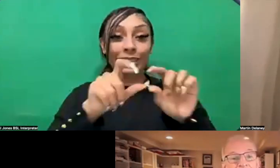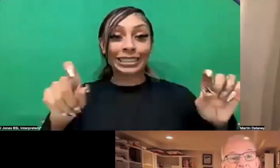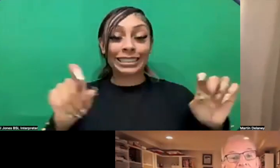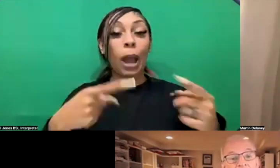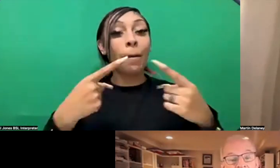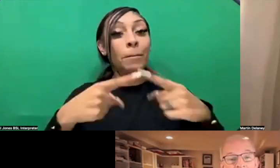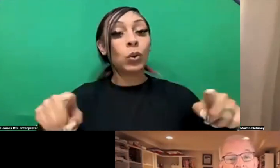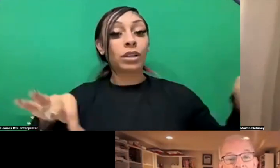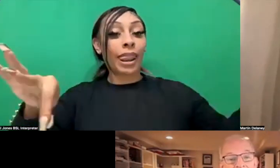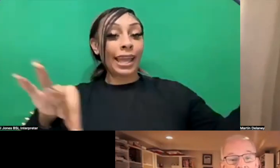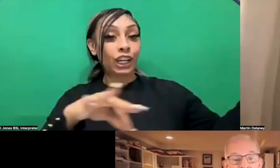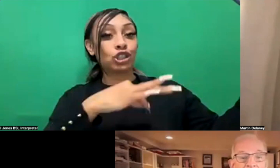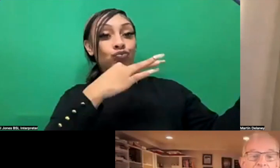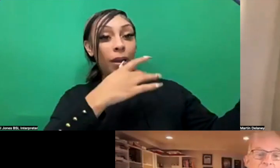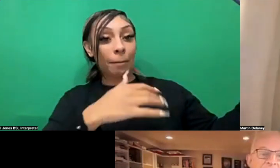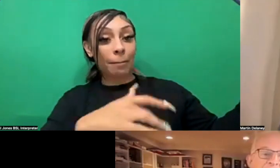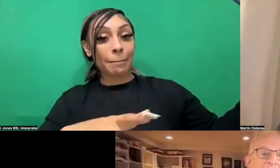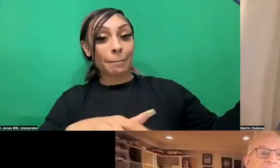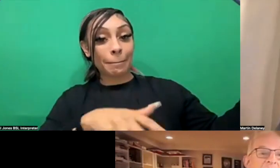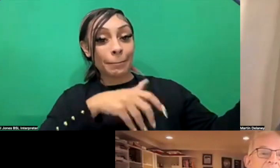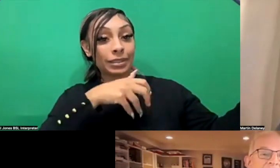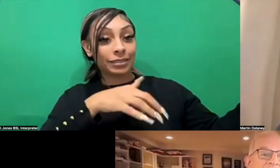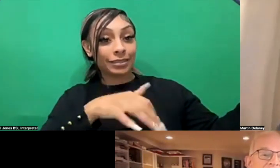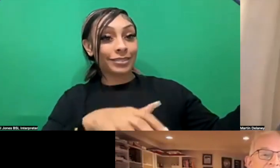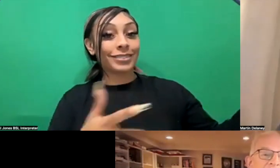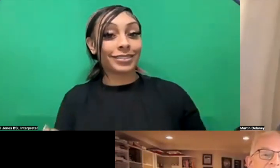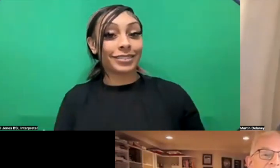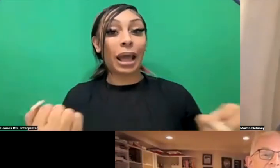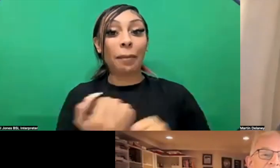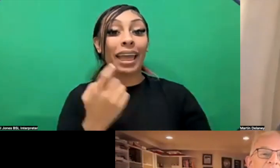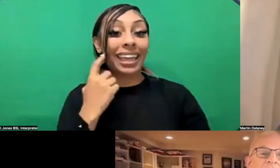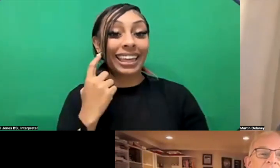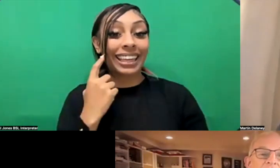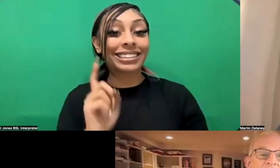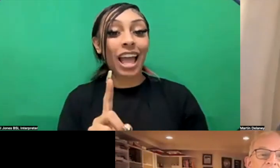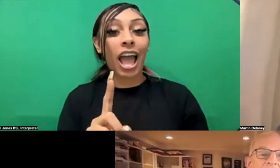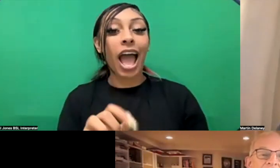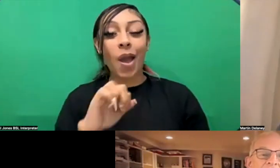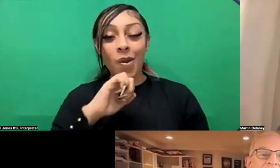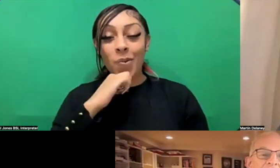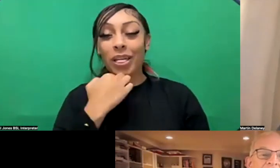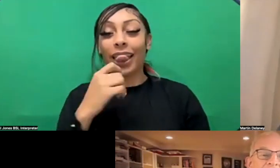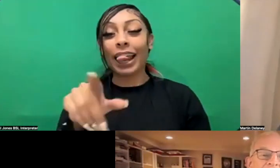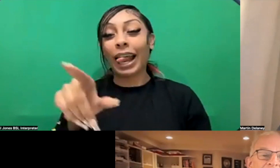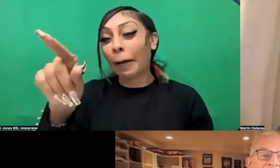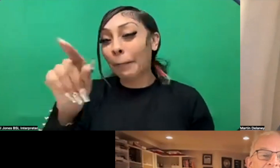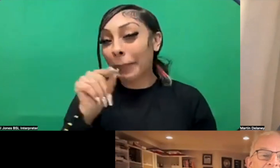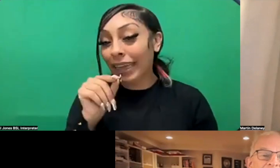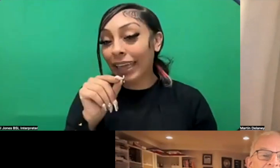in that each of the rows is like a string. And just to make that easier, what I'm going to do is select